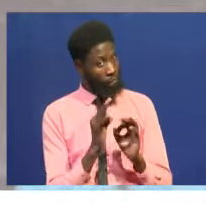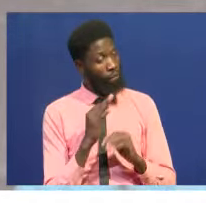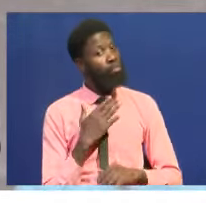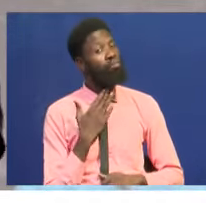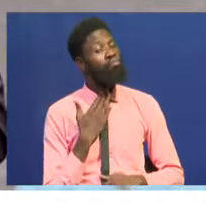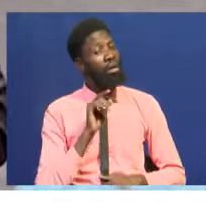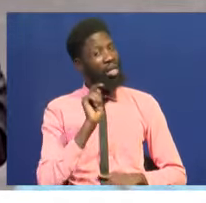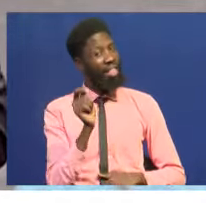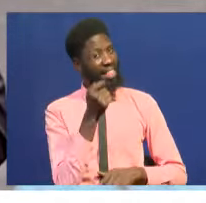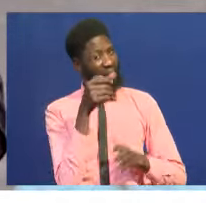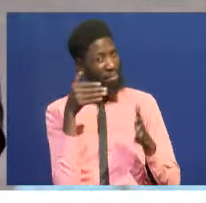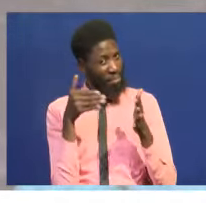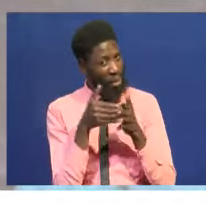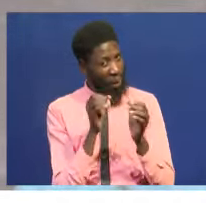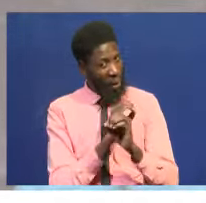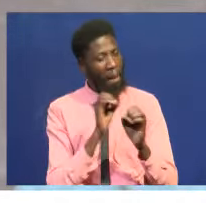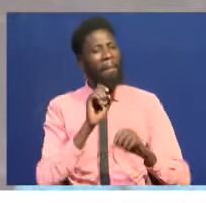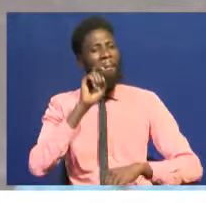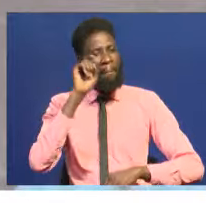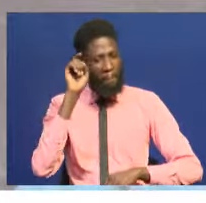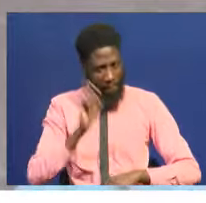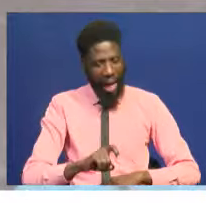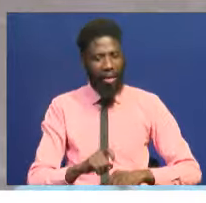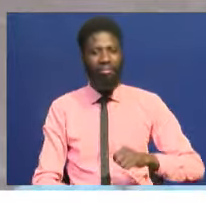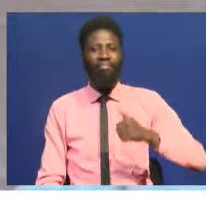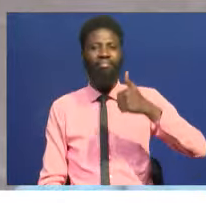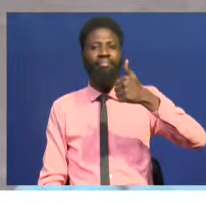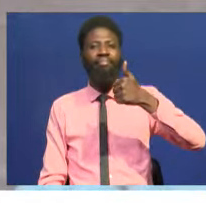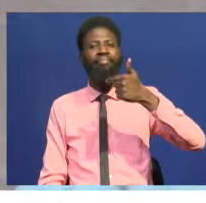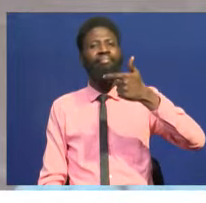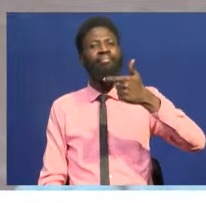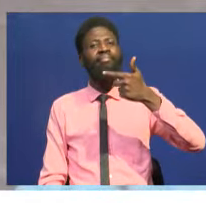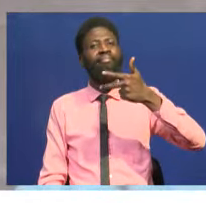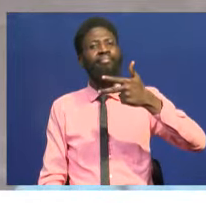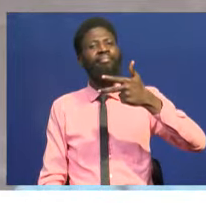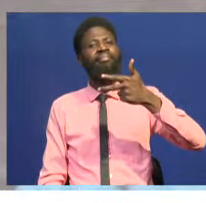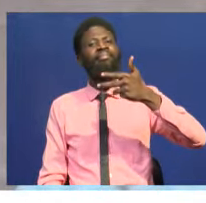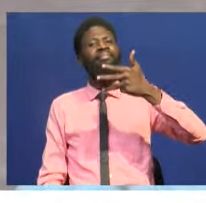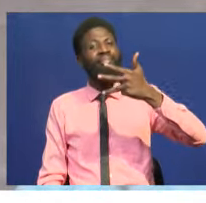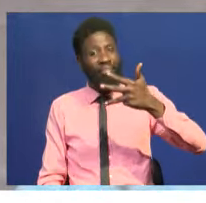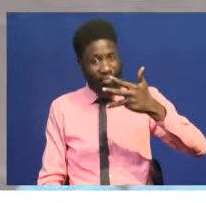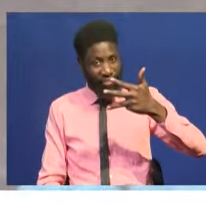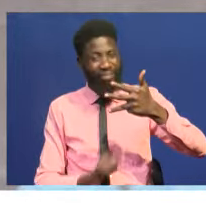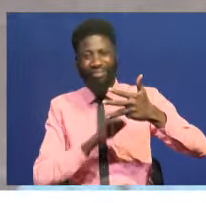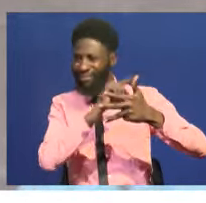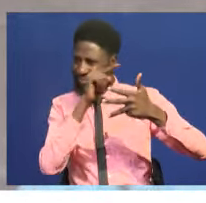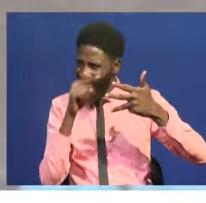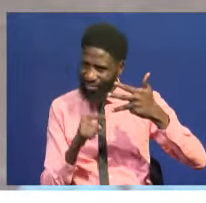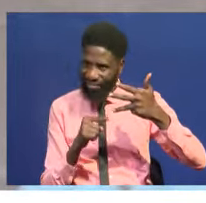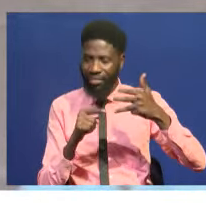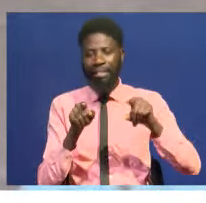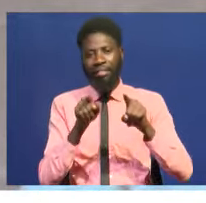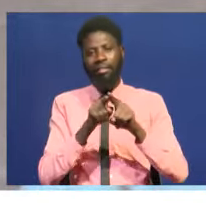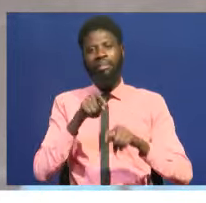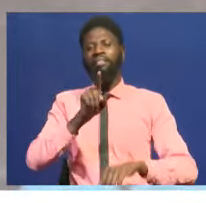you have to do 1, 2, 3, 4, and you have to put a fund of